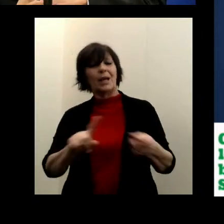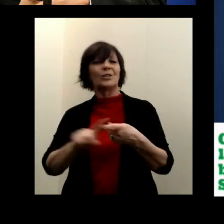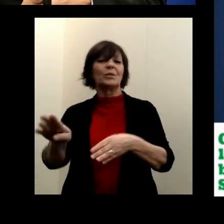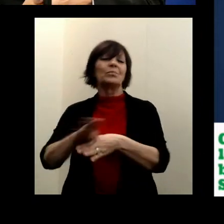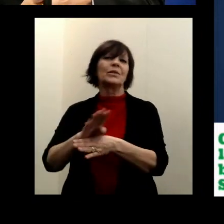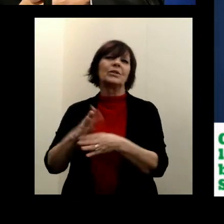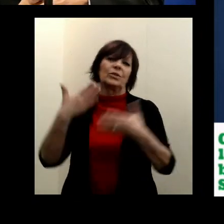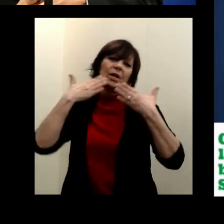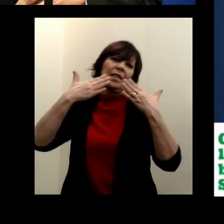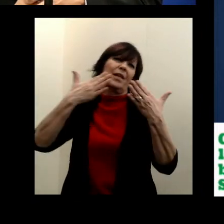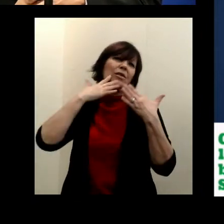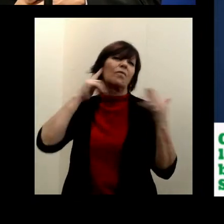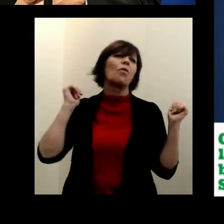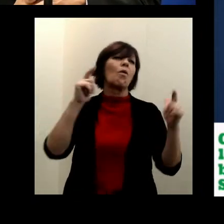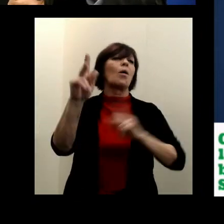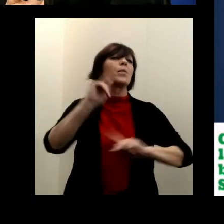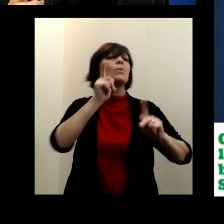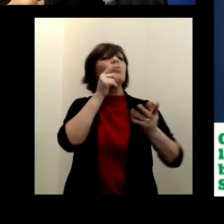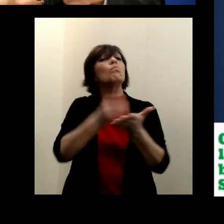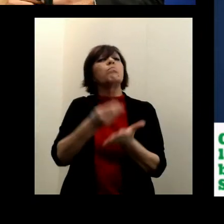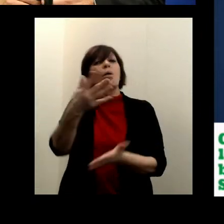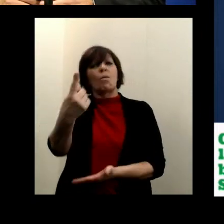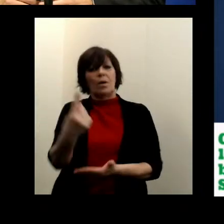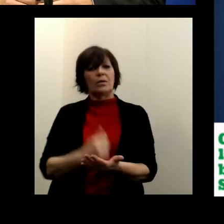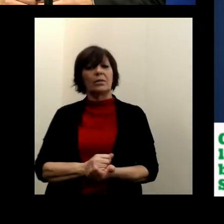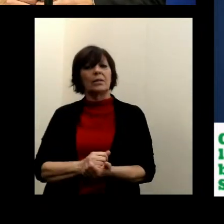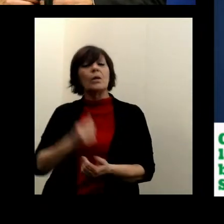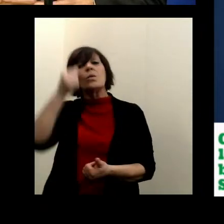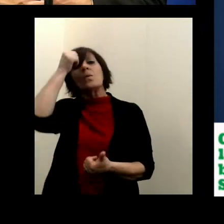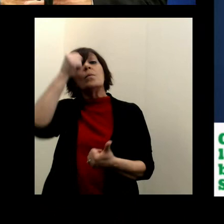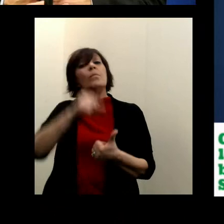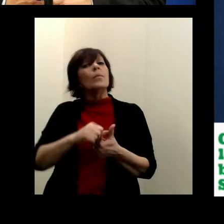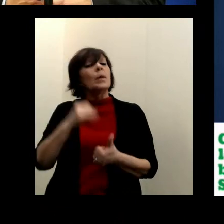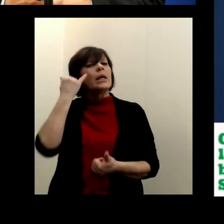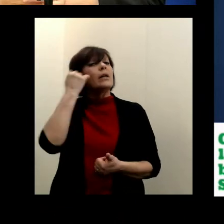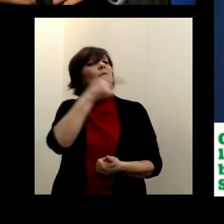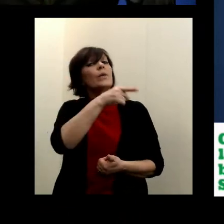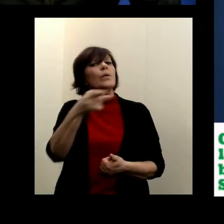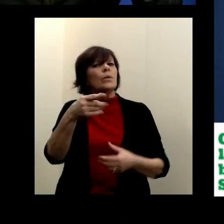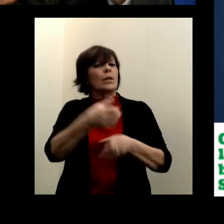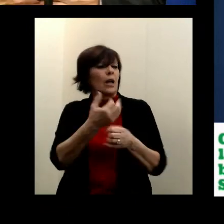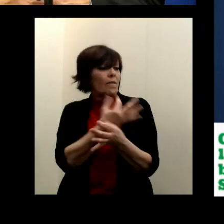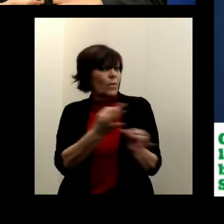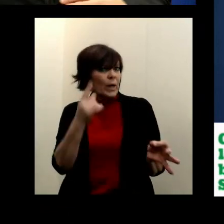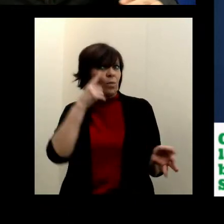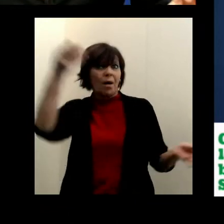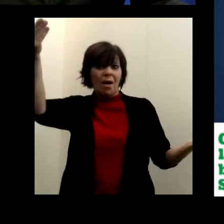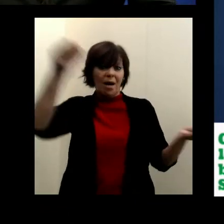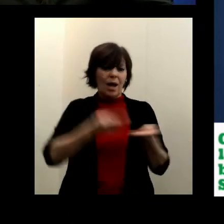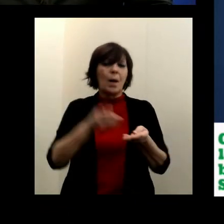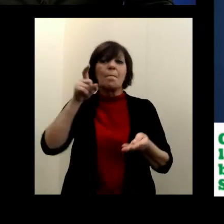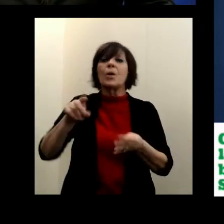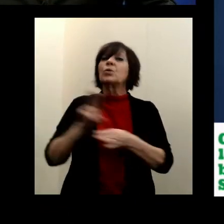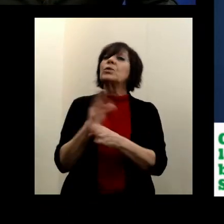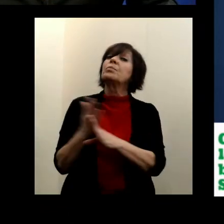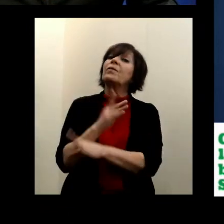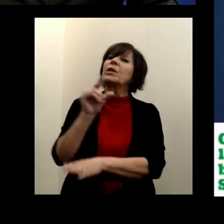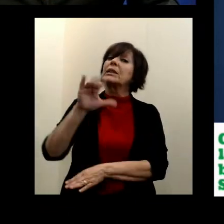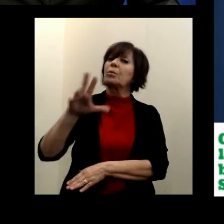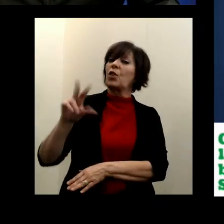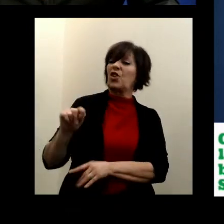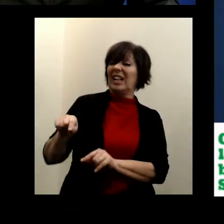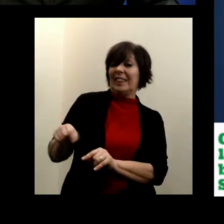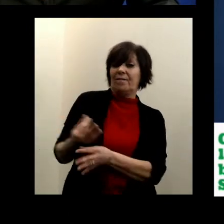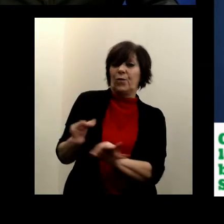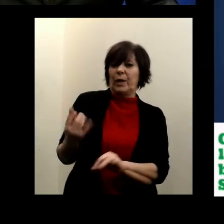for all who purchased a gift card. And remember, if you got a free gift card as part of it, it has to be used by December 30th, so get out